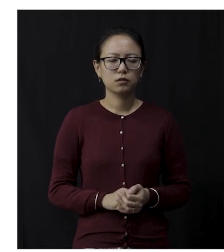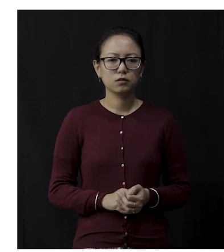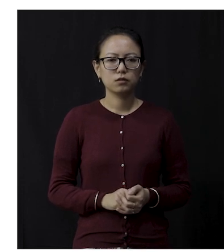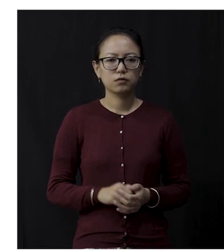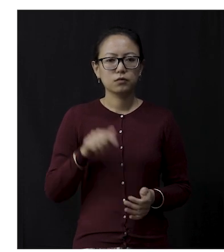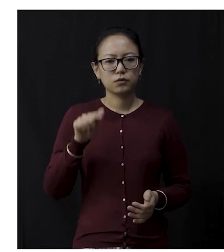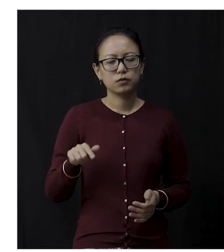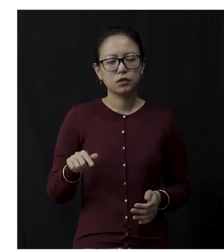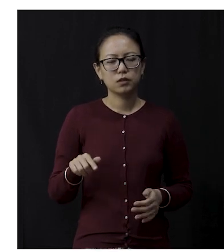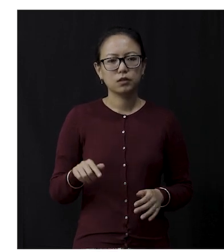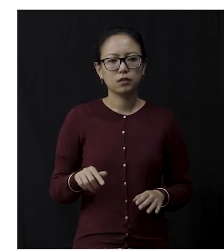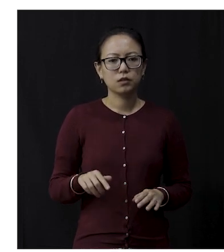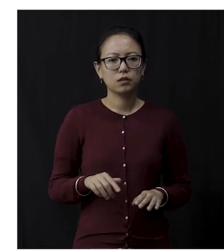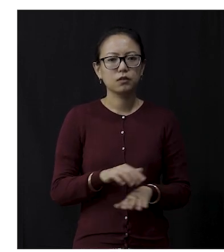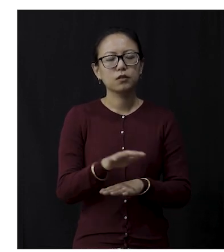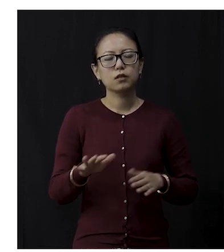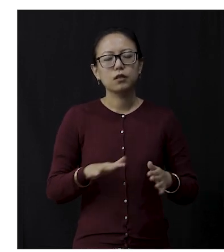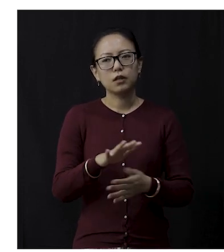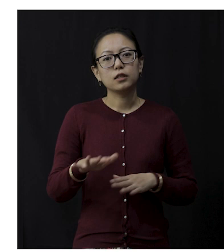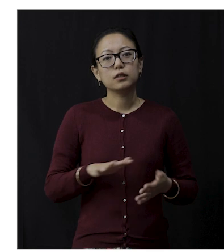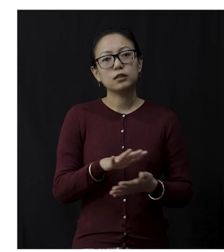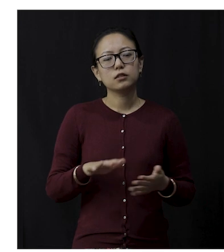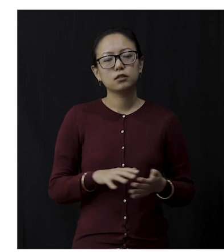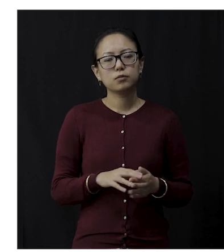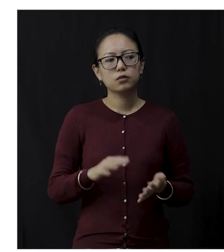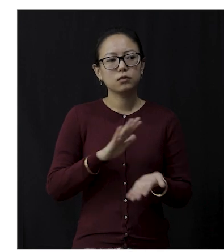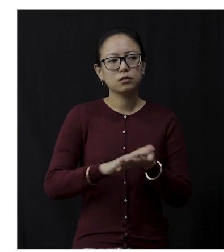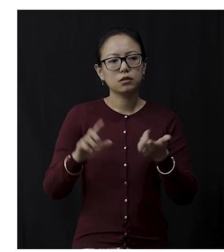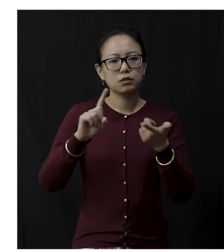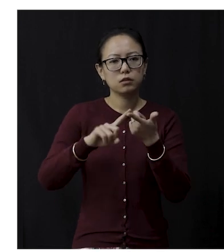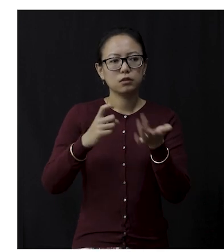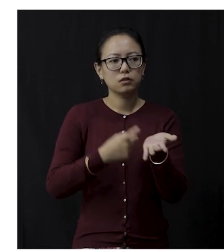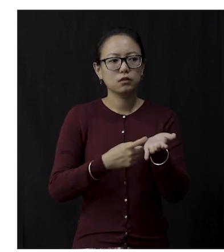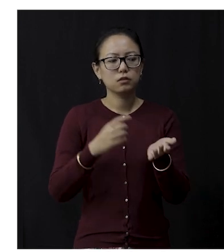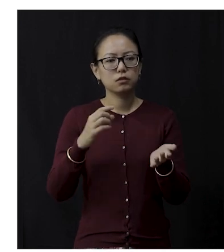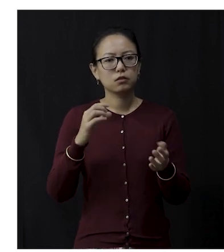let's discuss about herbivores in details. Now,